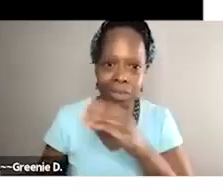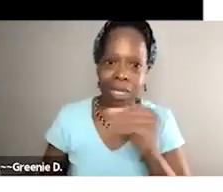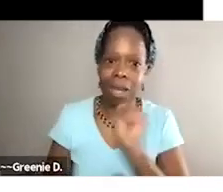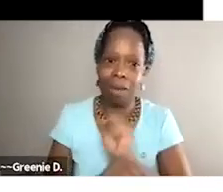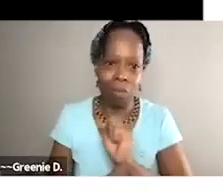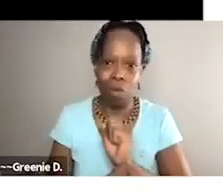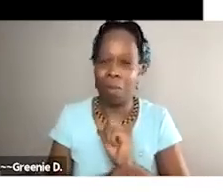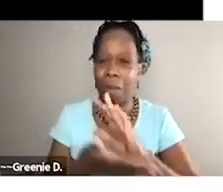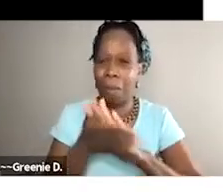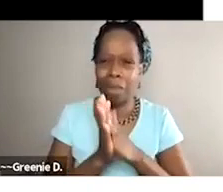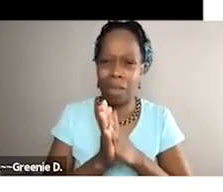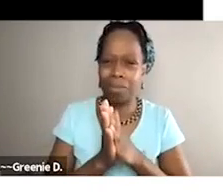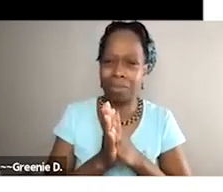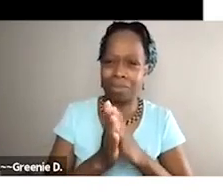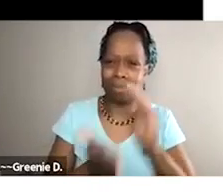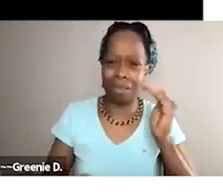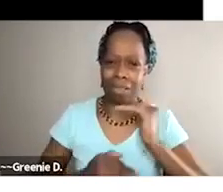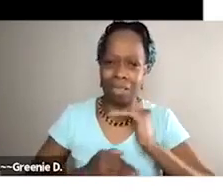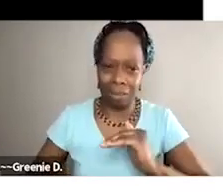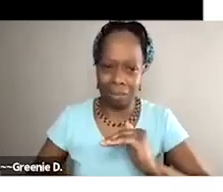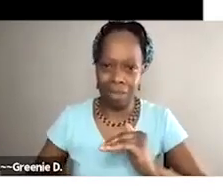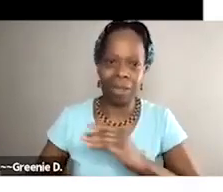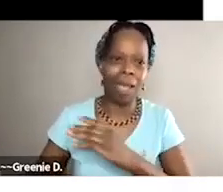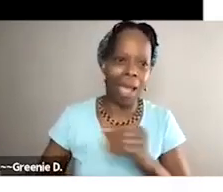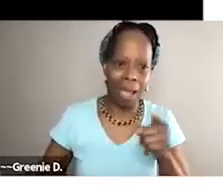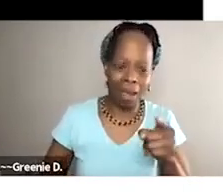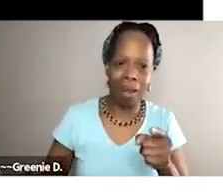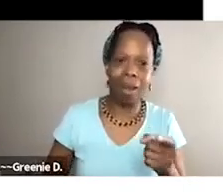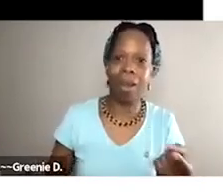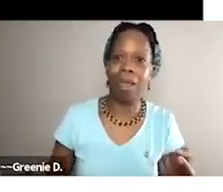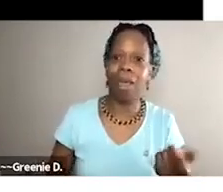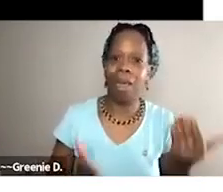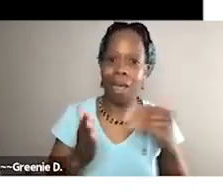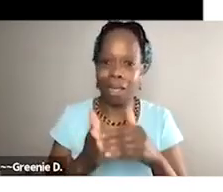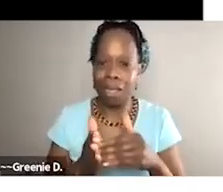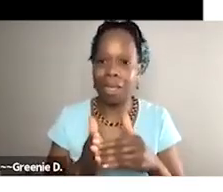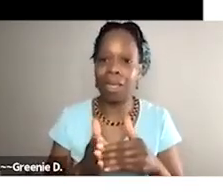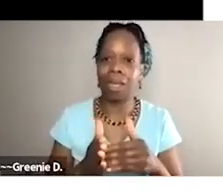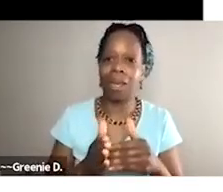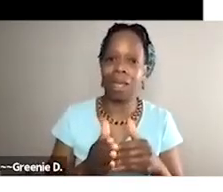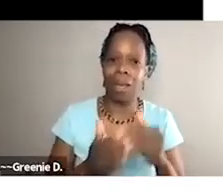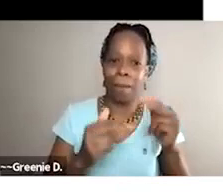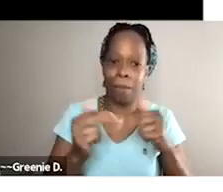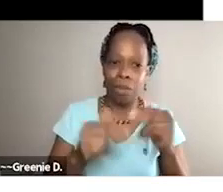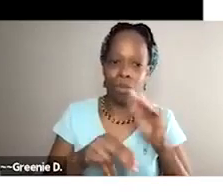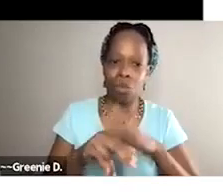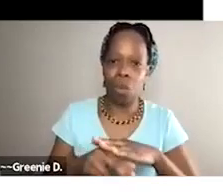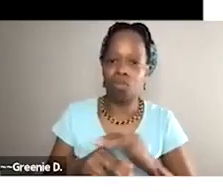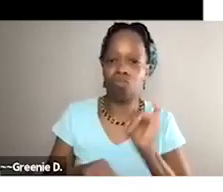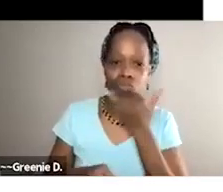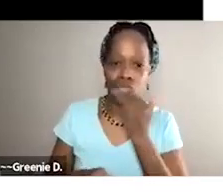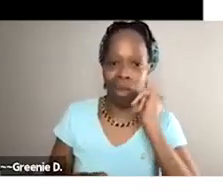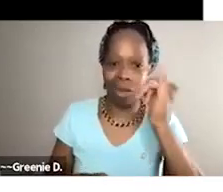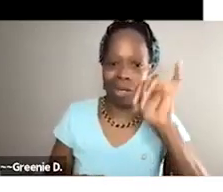and kind of status as like invisibles in society. And it minimizes our access everywhere.